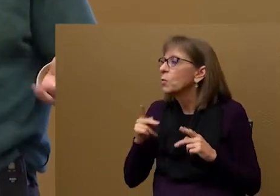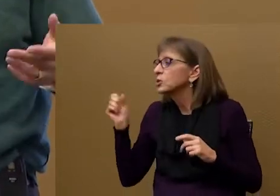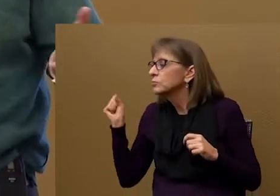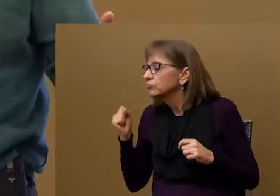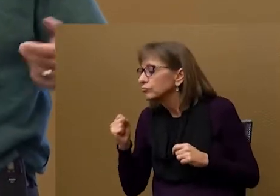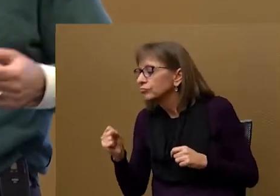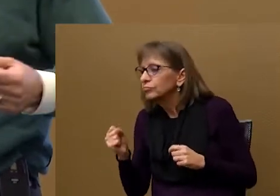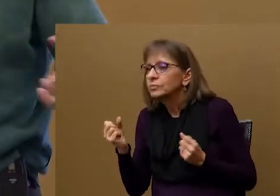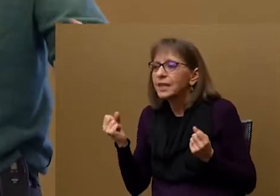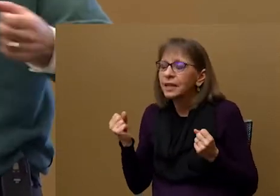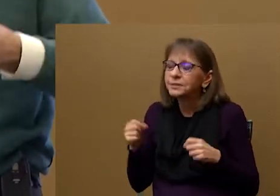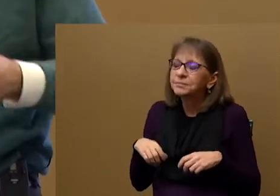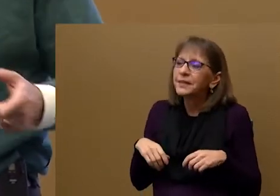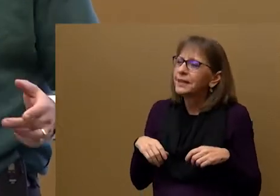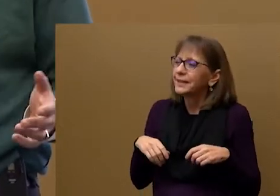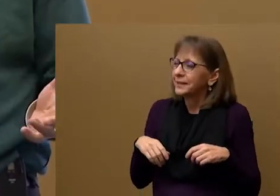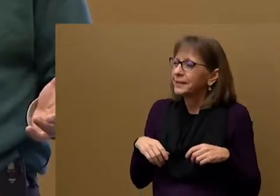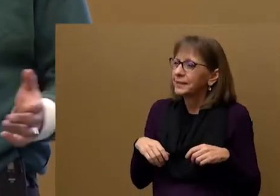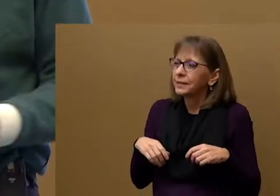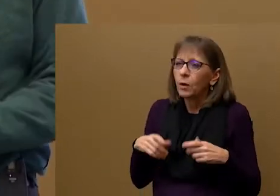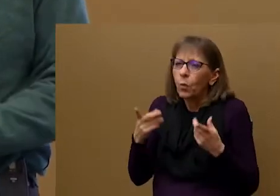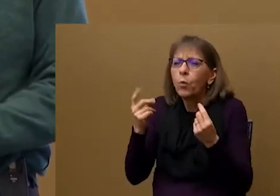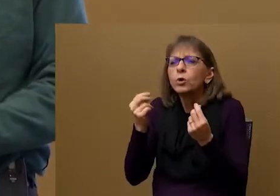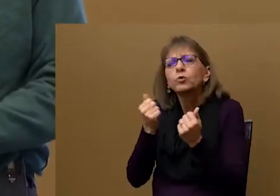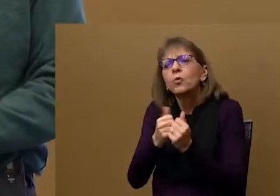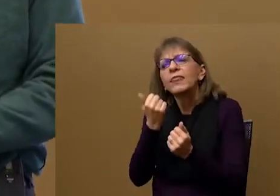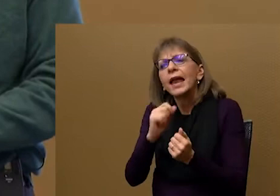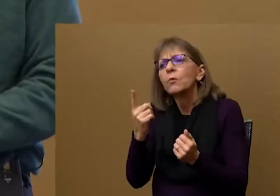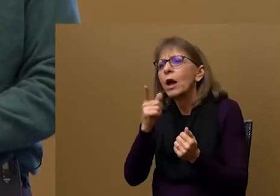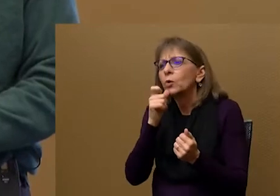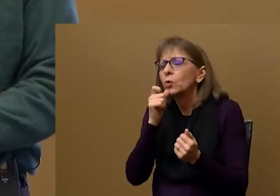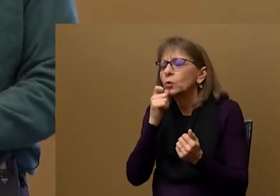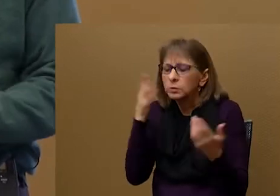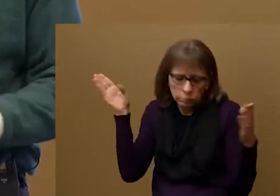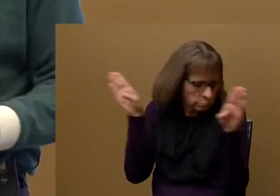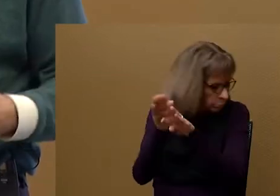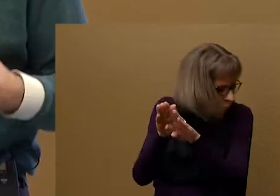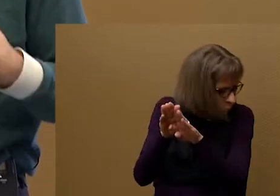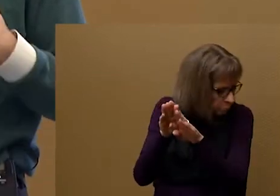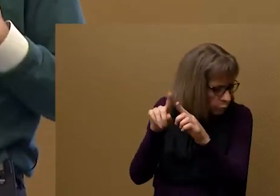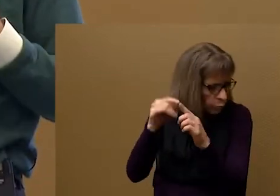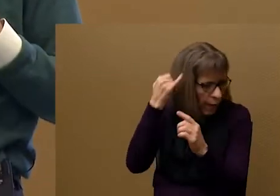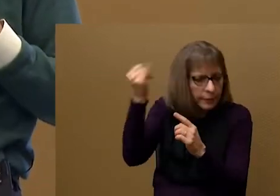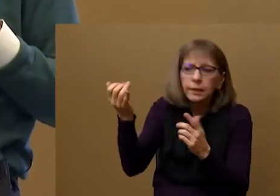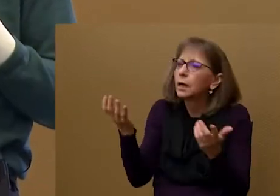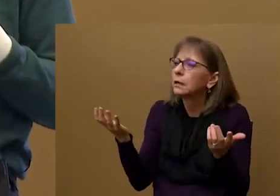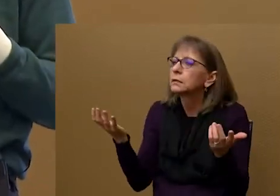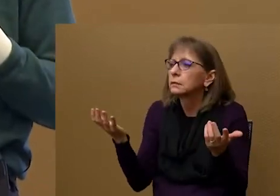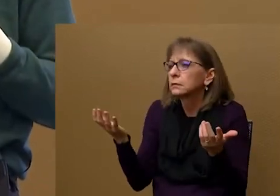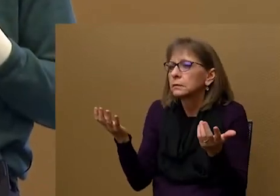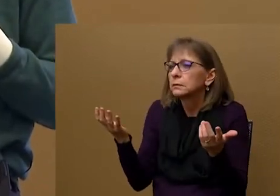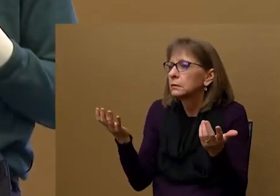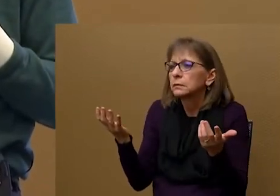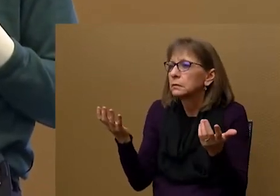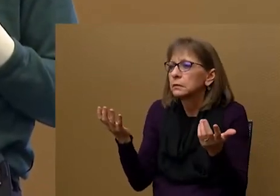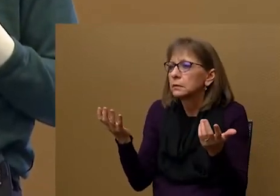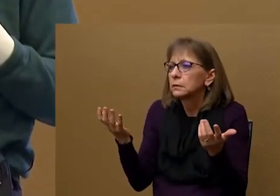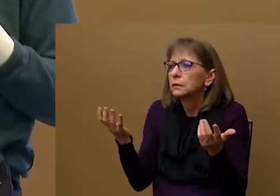Maybe I'll just bring somebody else in. I'm just, you know, what do you do with anyone who's closed